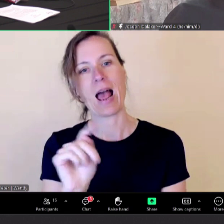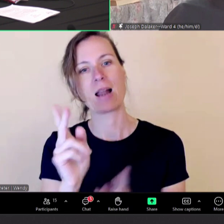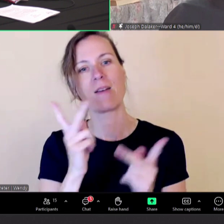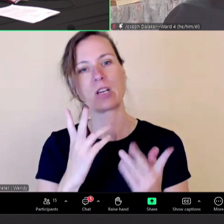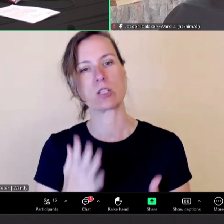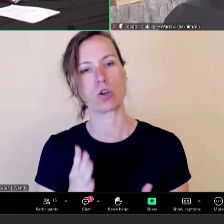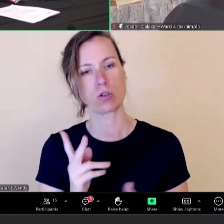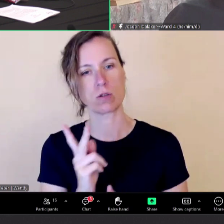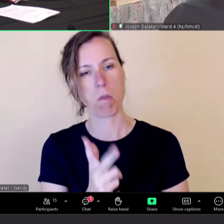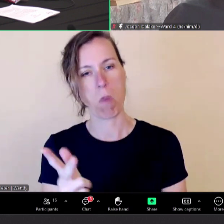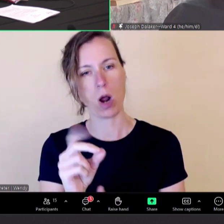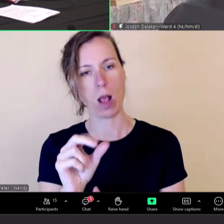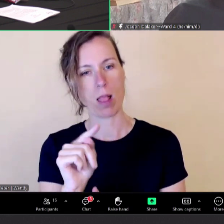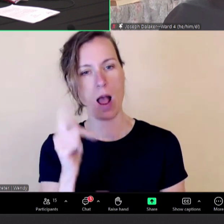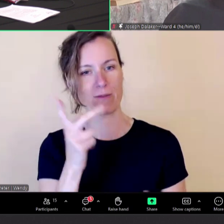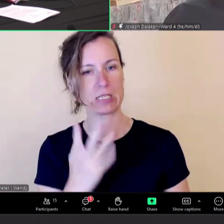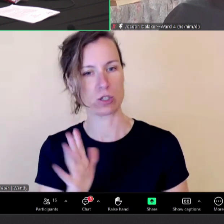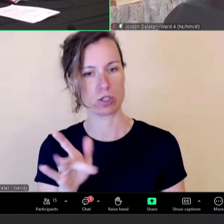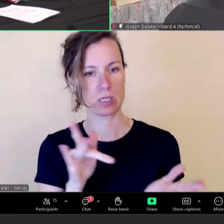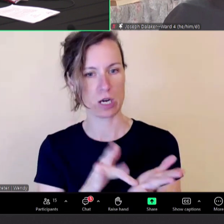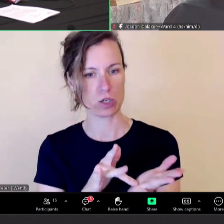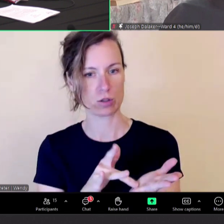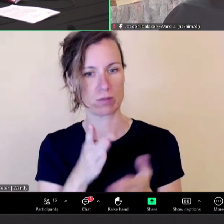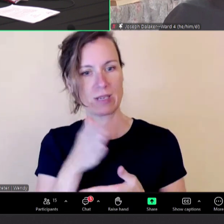the, Mi Pueblita bakery.